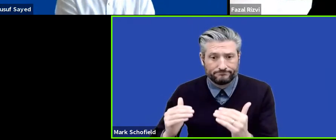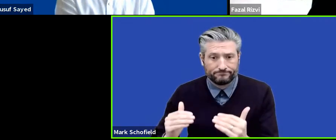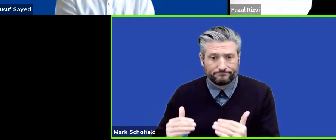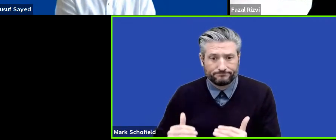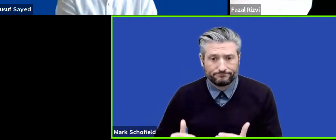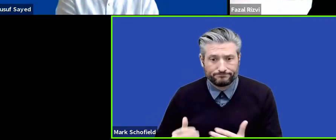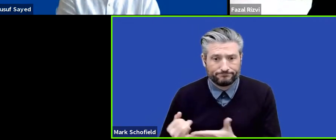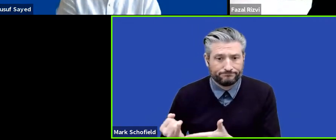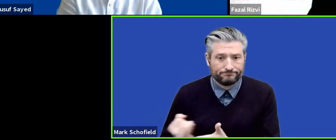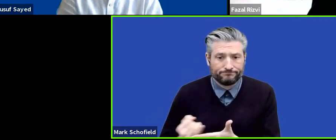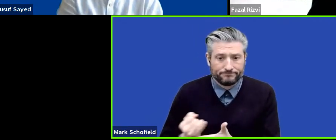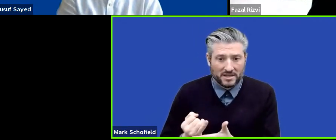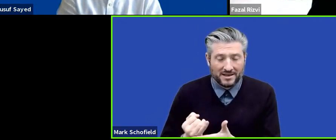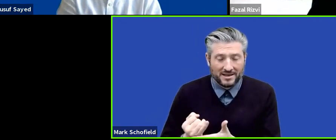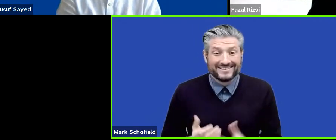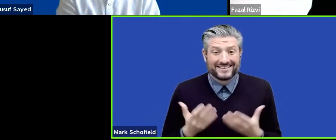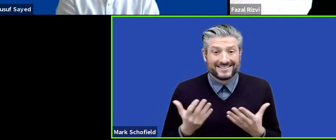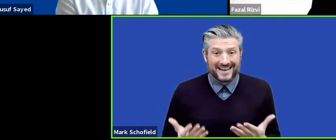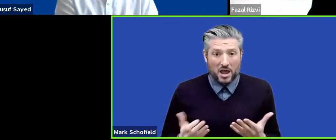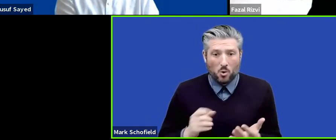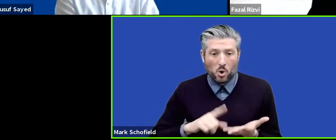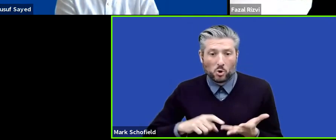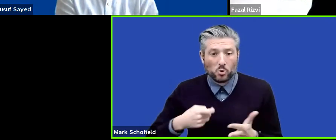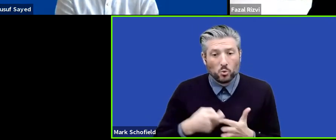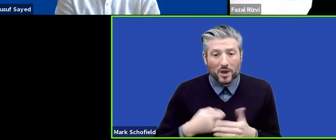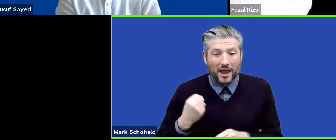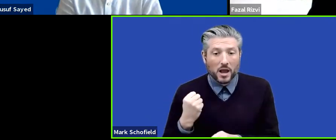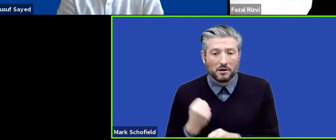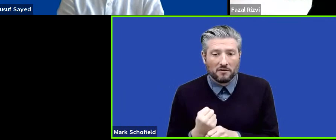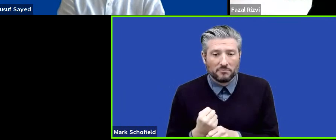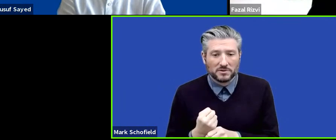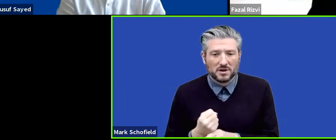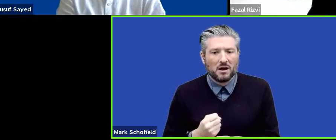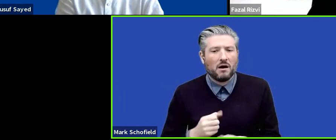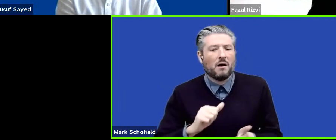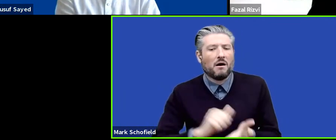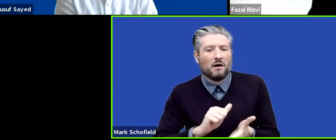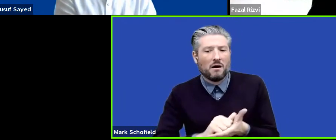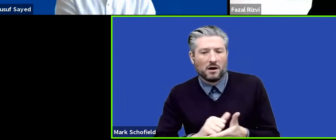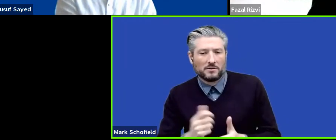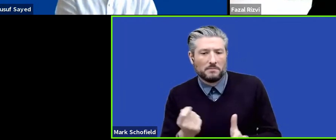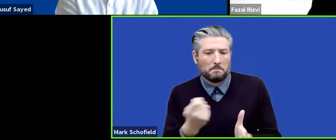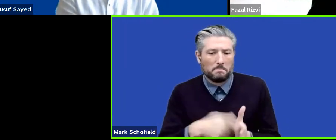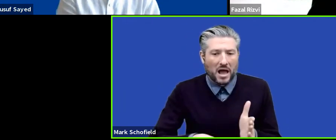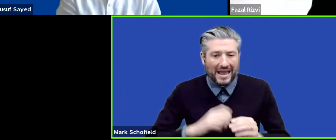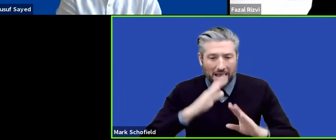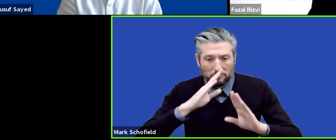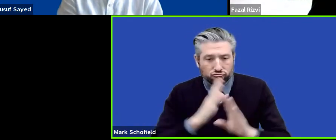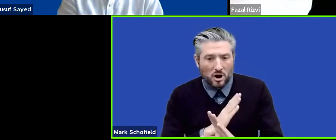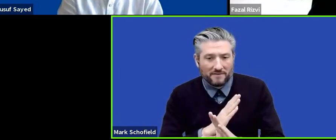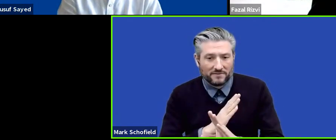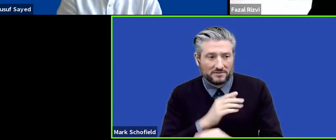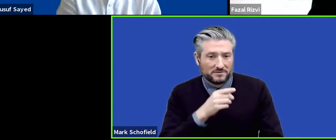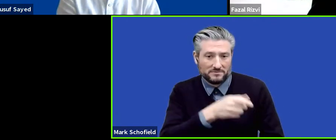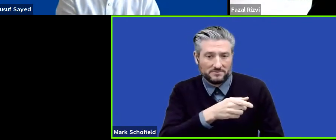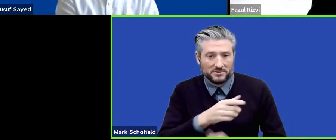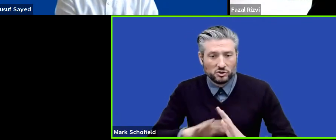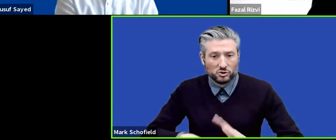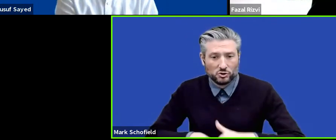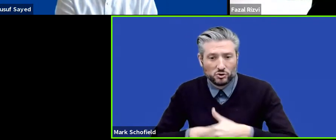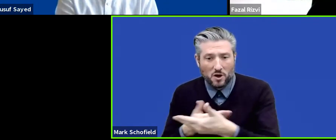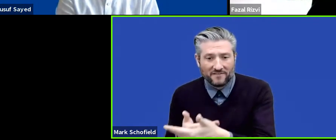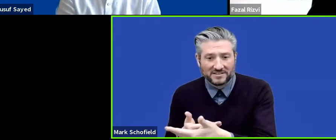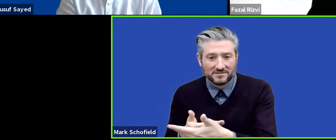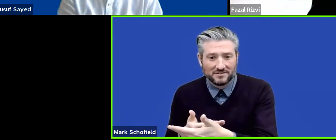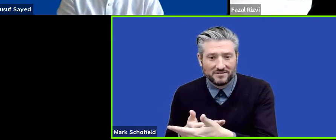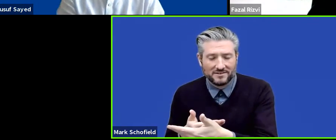a profiteering private sector business company. So while the economy may be struggling during times of COVID, not